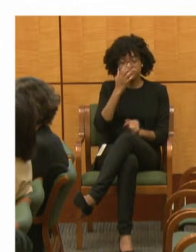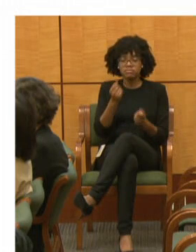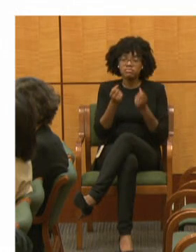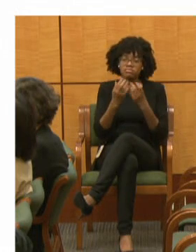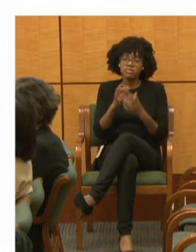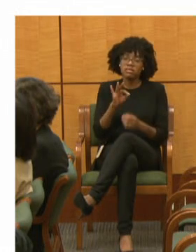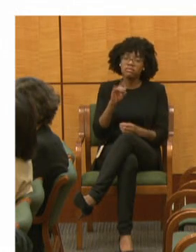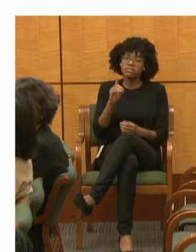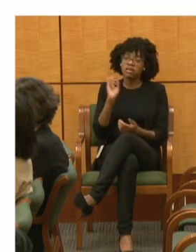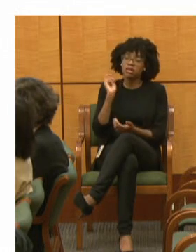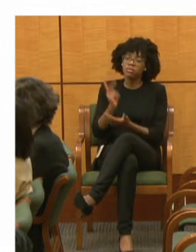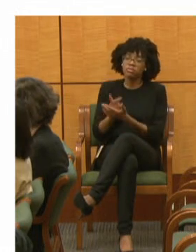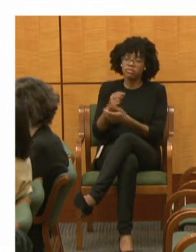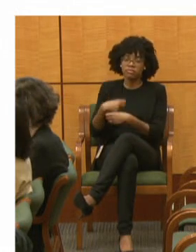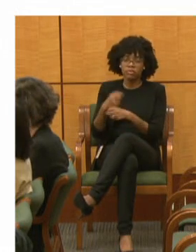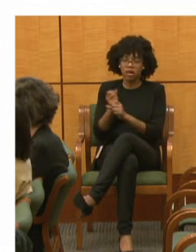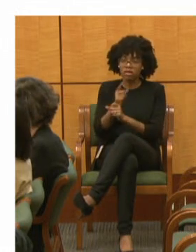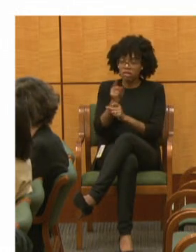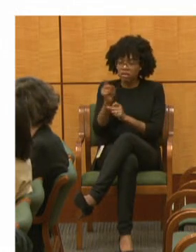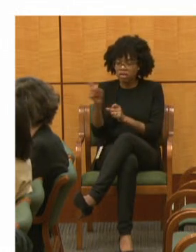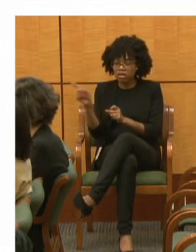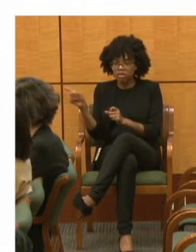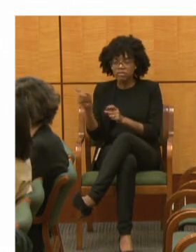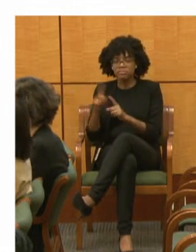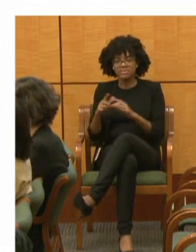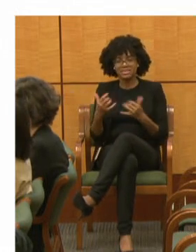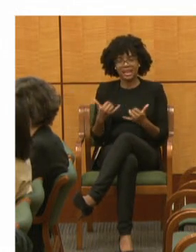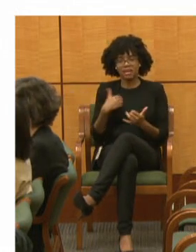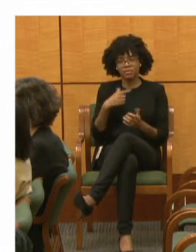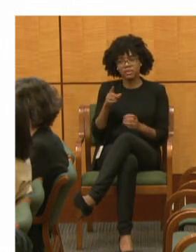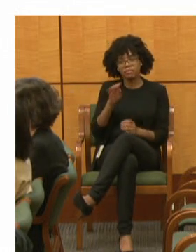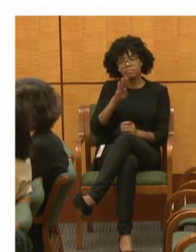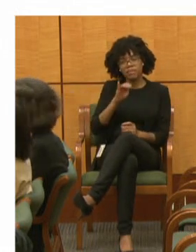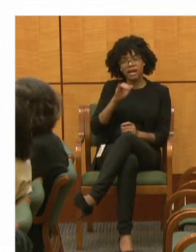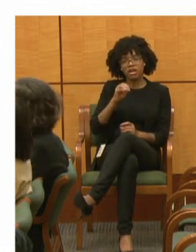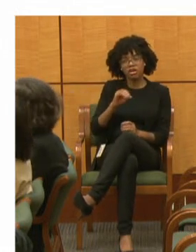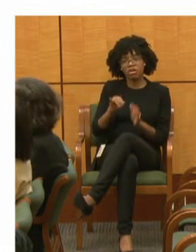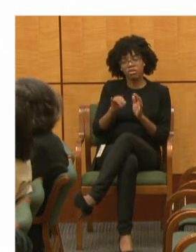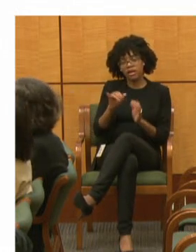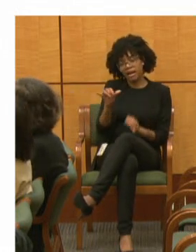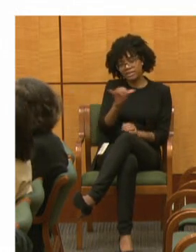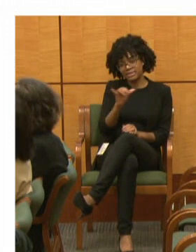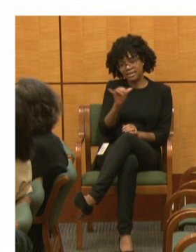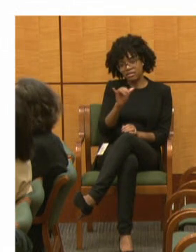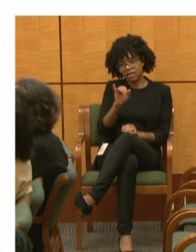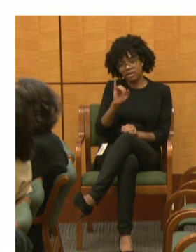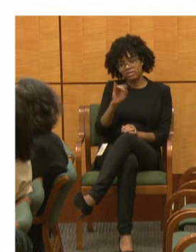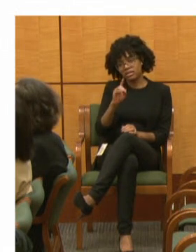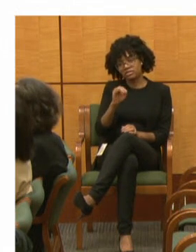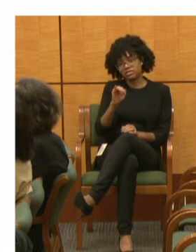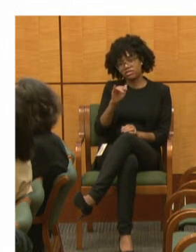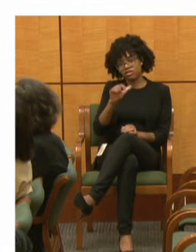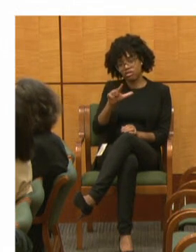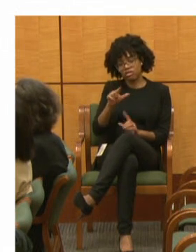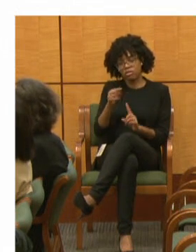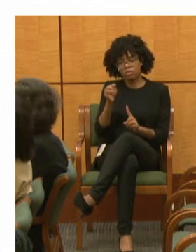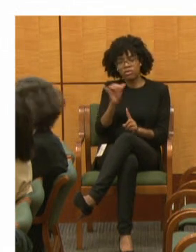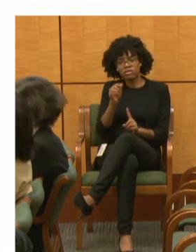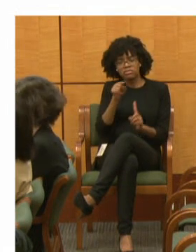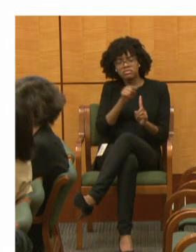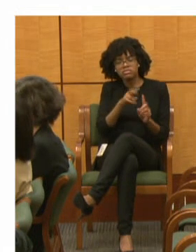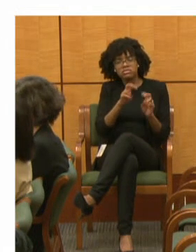So the reason that we're looking at bioidenticals is because the FDA-approved products, they do take care of the vast majority